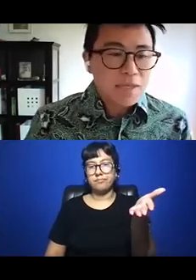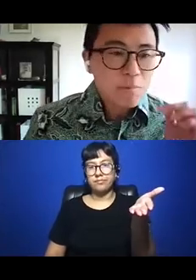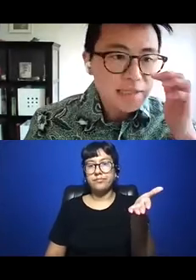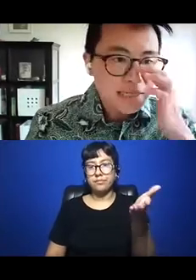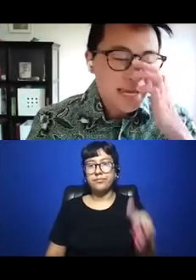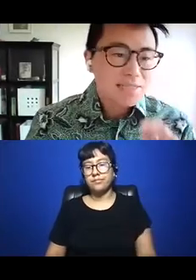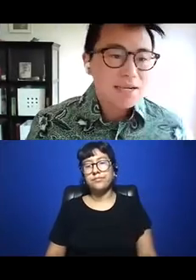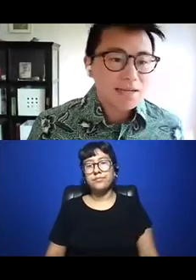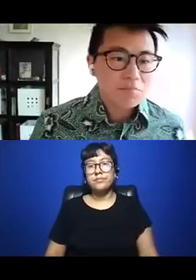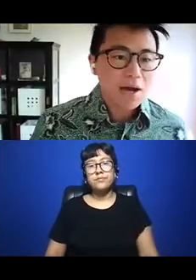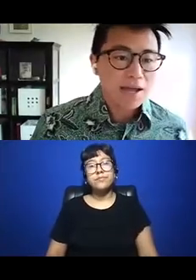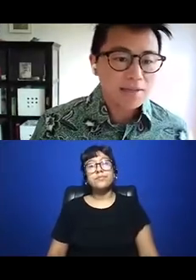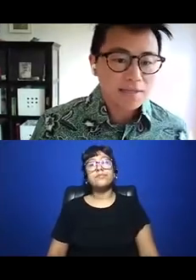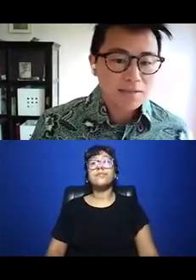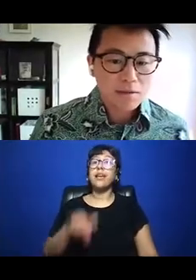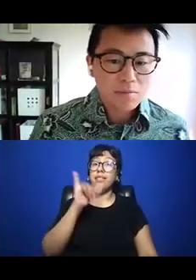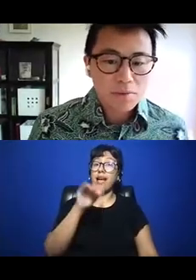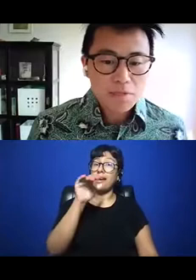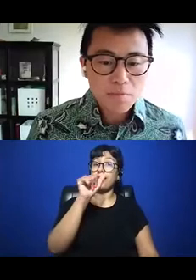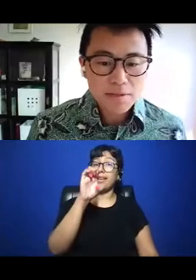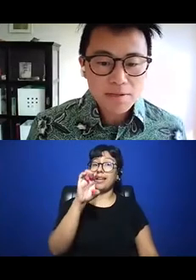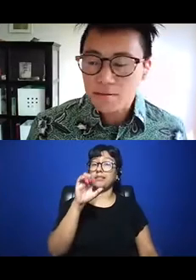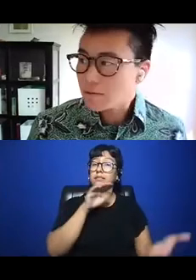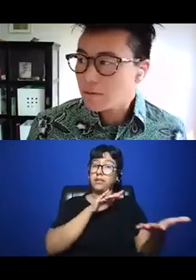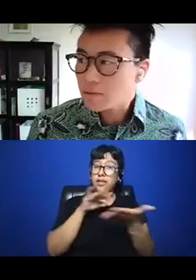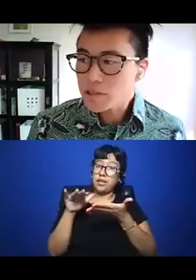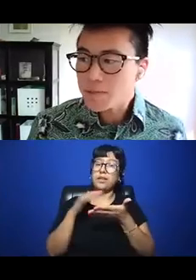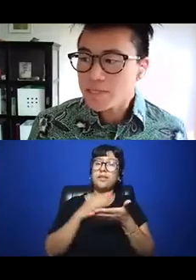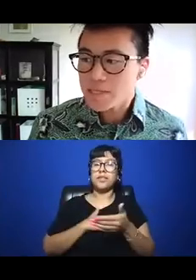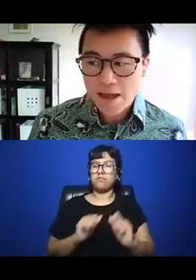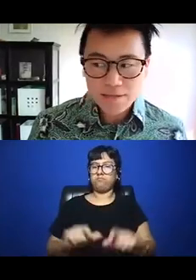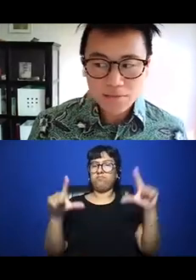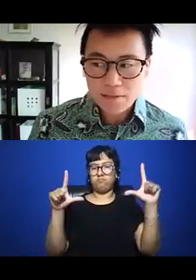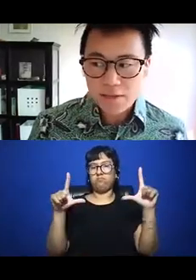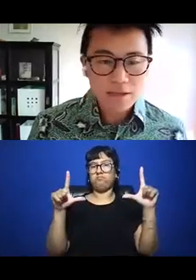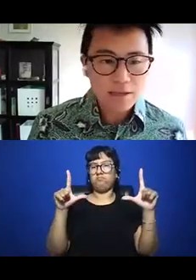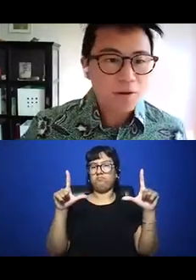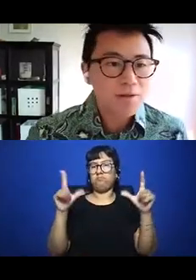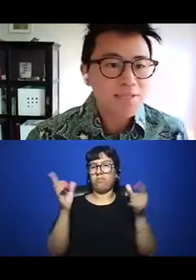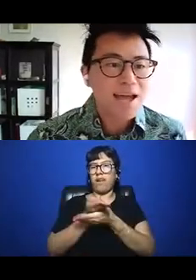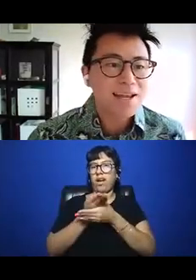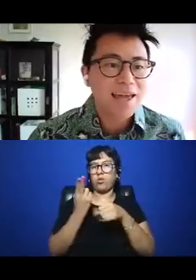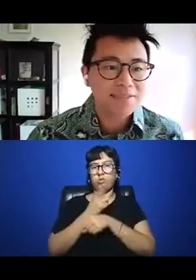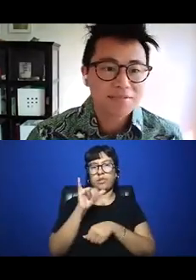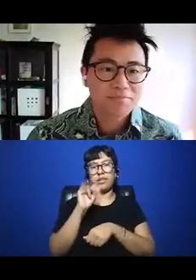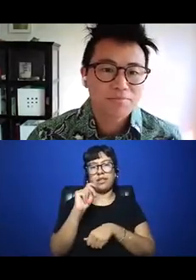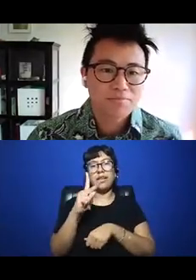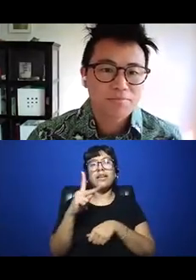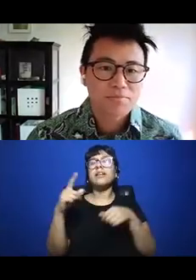So keeping this case study in mind, please open the slides using the link and go to slide